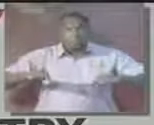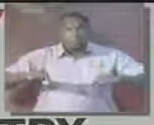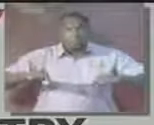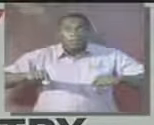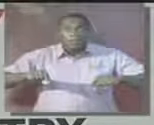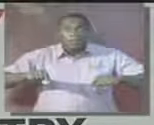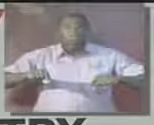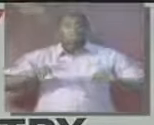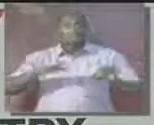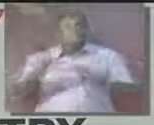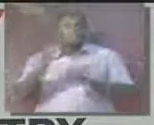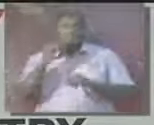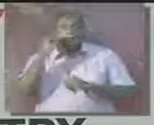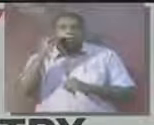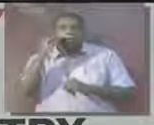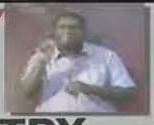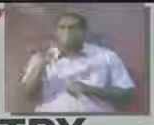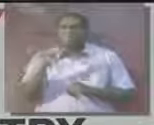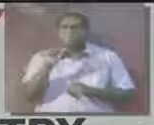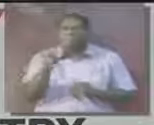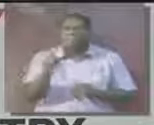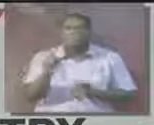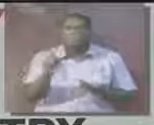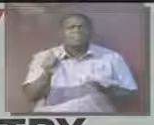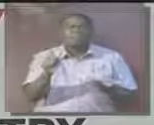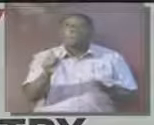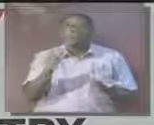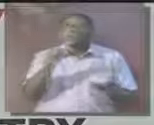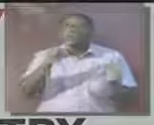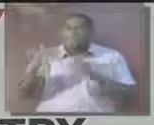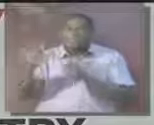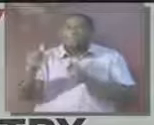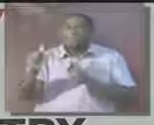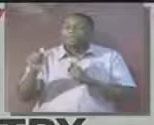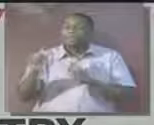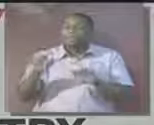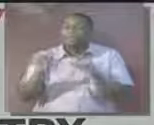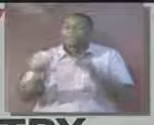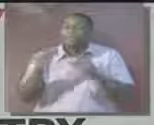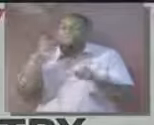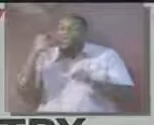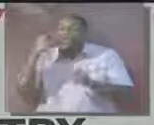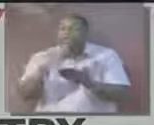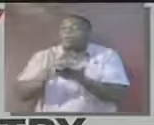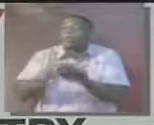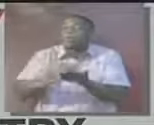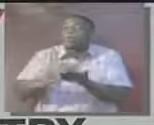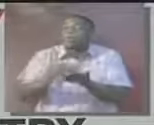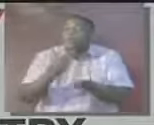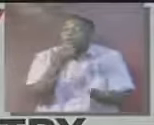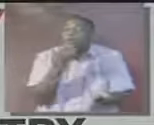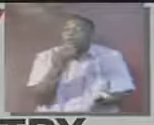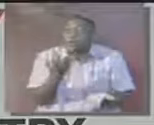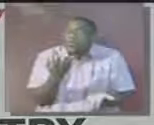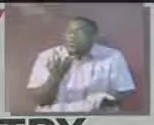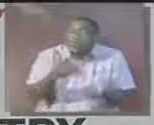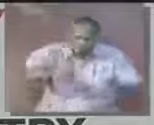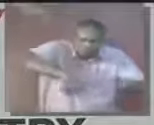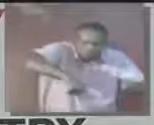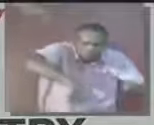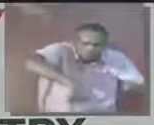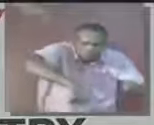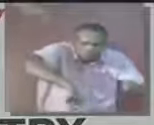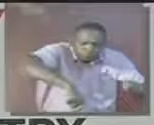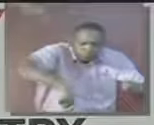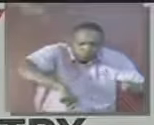the crowds that were congregating in Etihad grounds, in Crossing, and